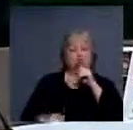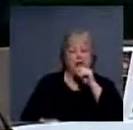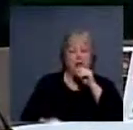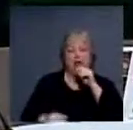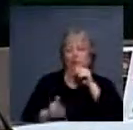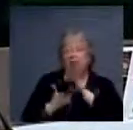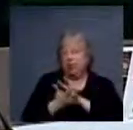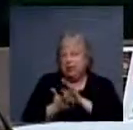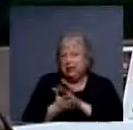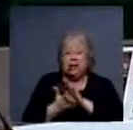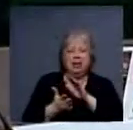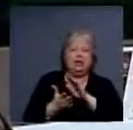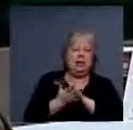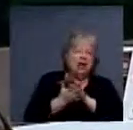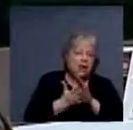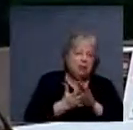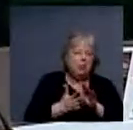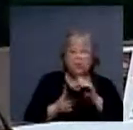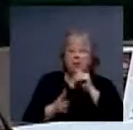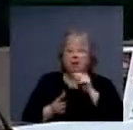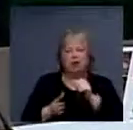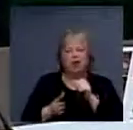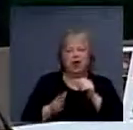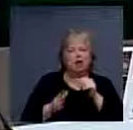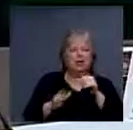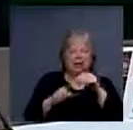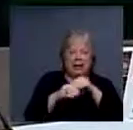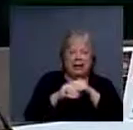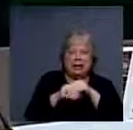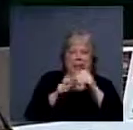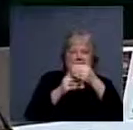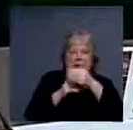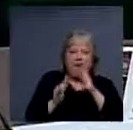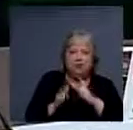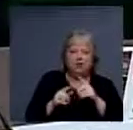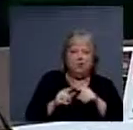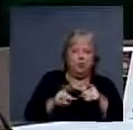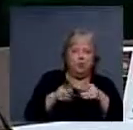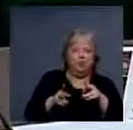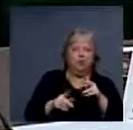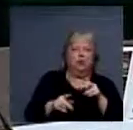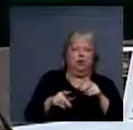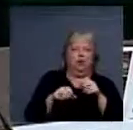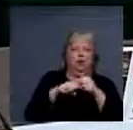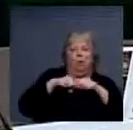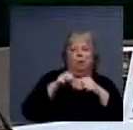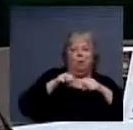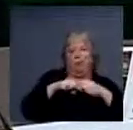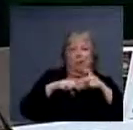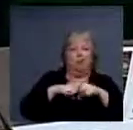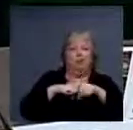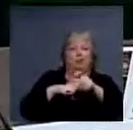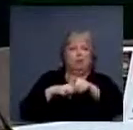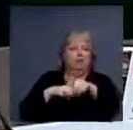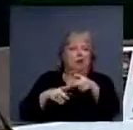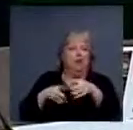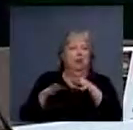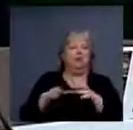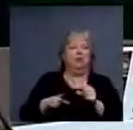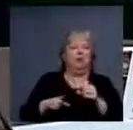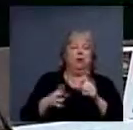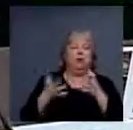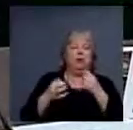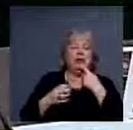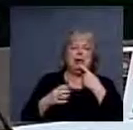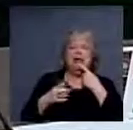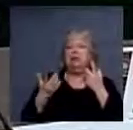them caged, and they're running down the streets. And so we're going to look at, we've got public hearing, we're going to look at if we want to say so